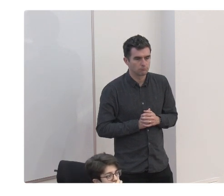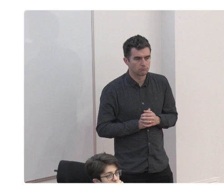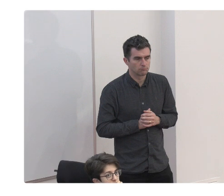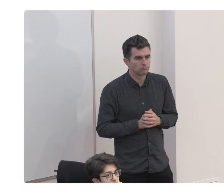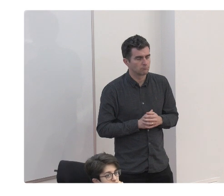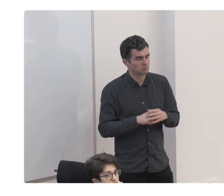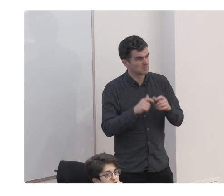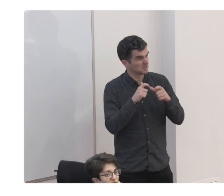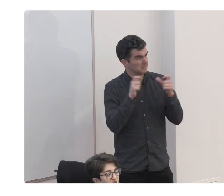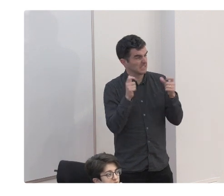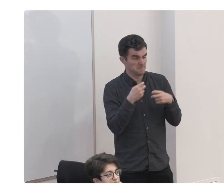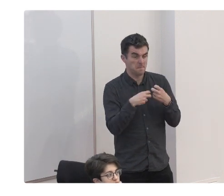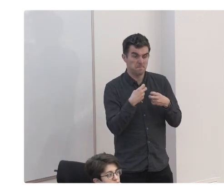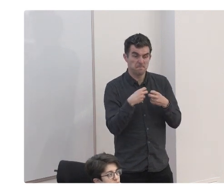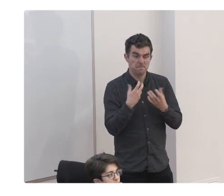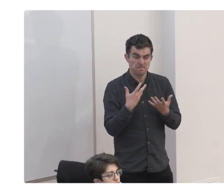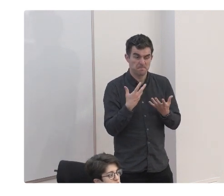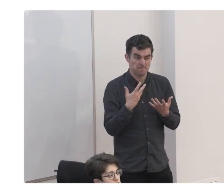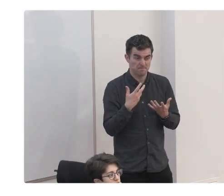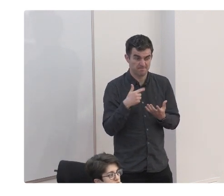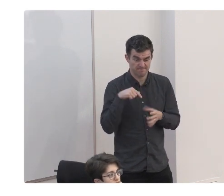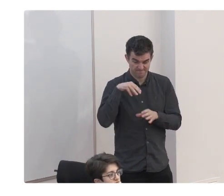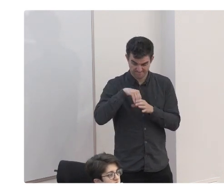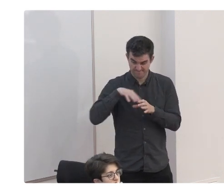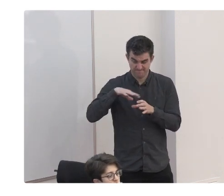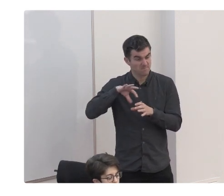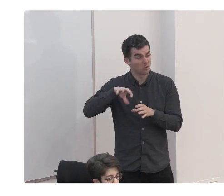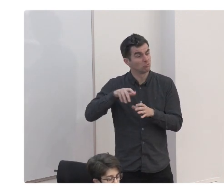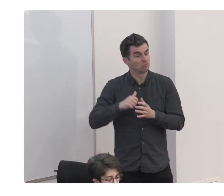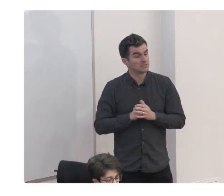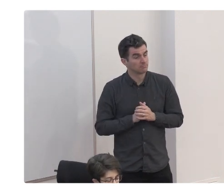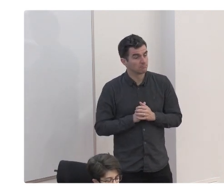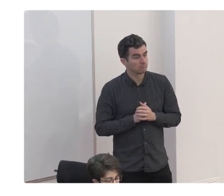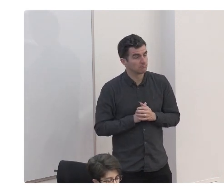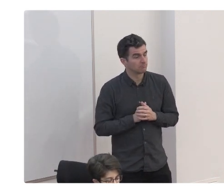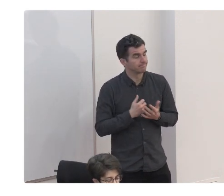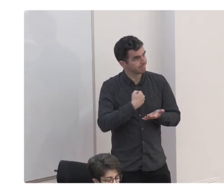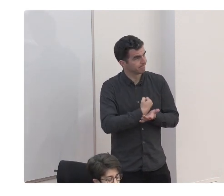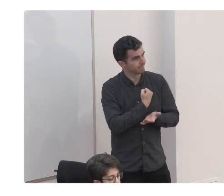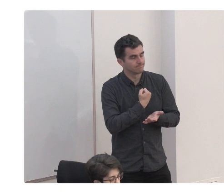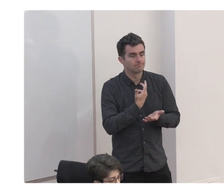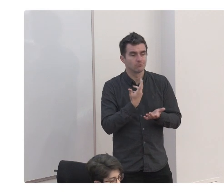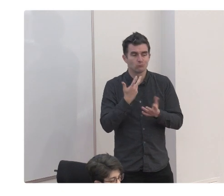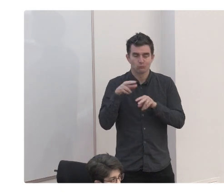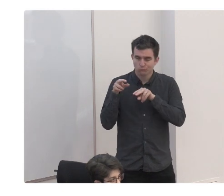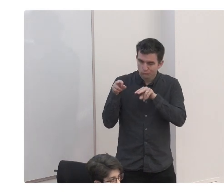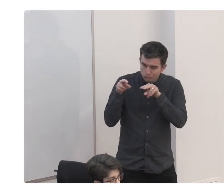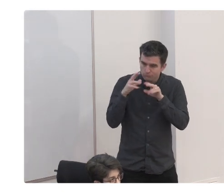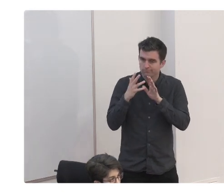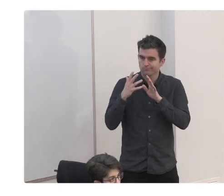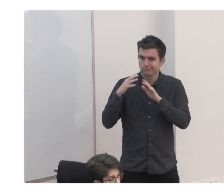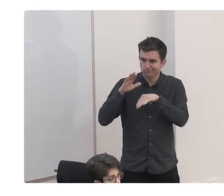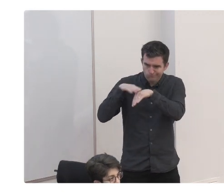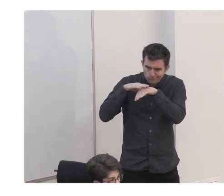their convention is not clear for us. And from the other side, the de facto government didn't mention anything